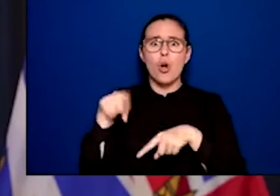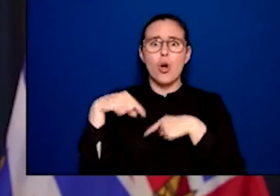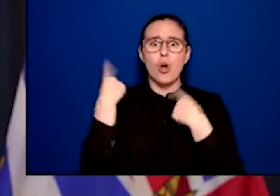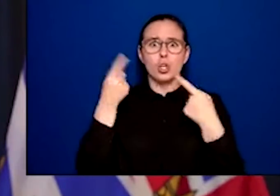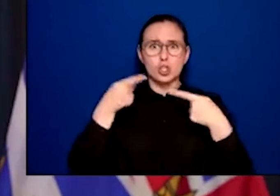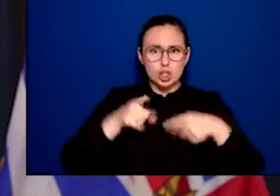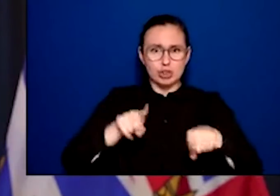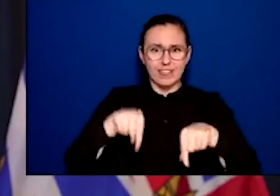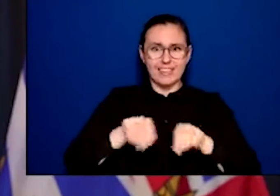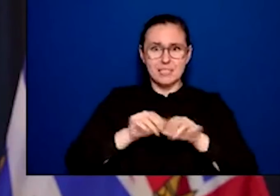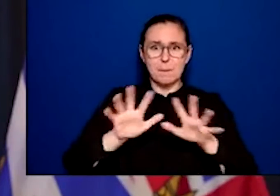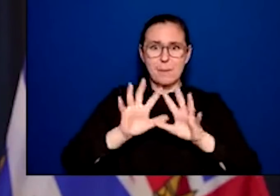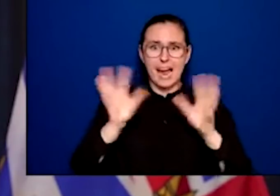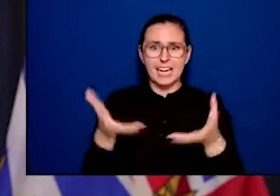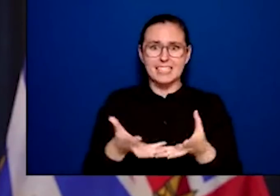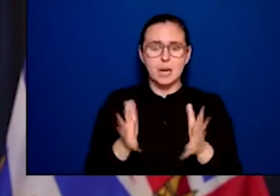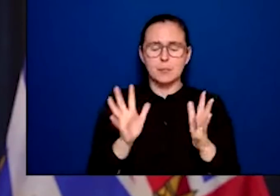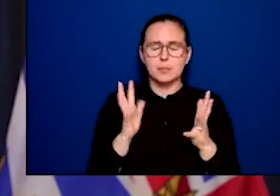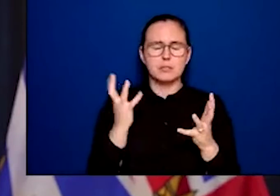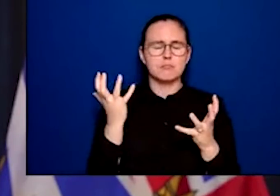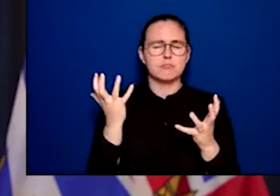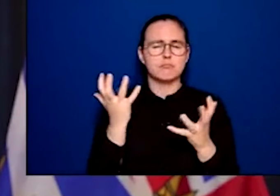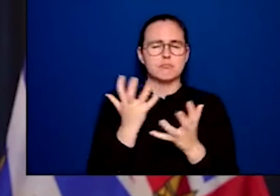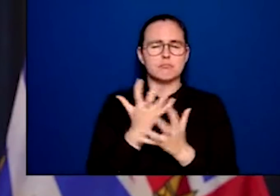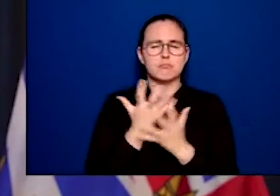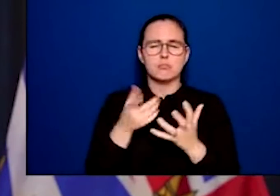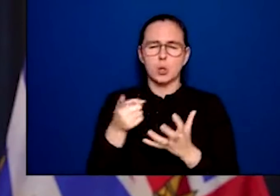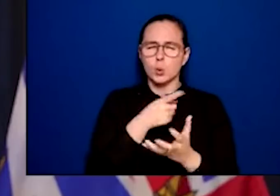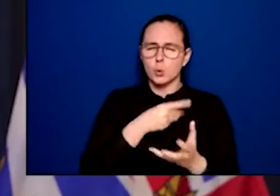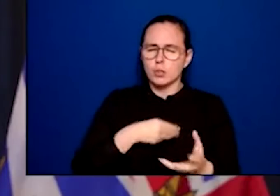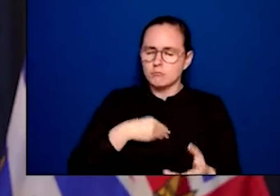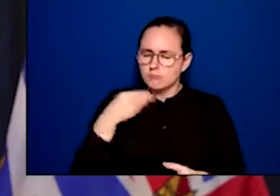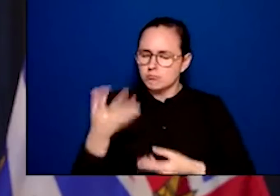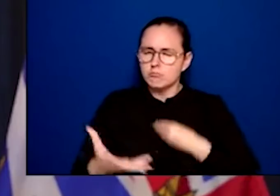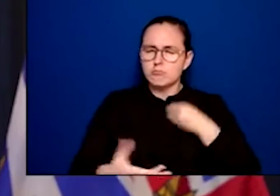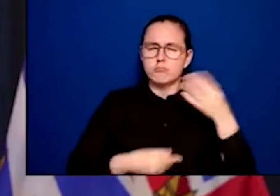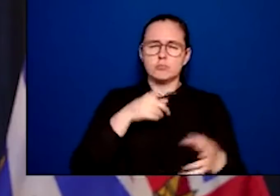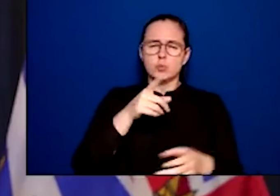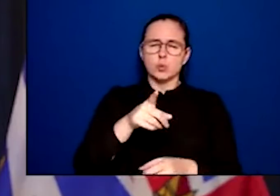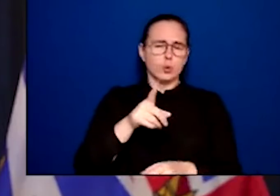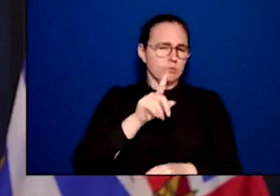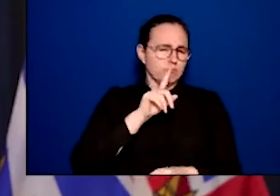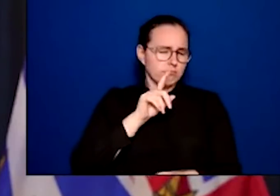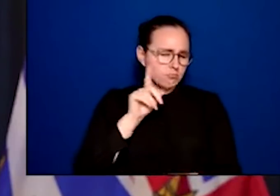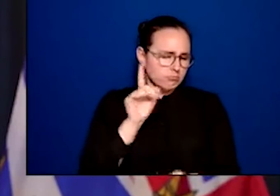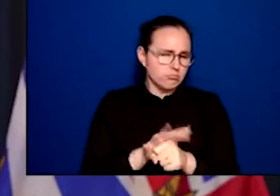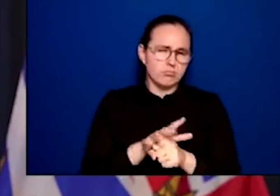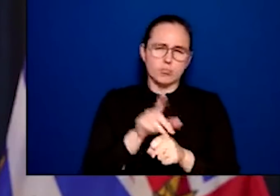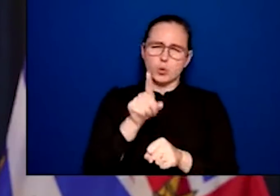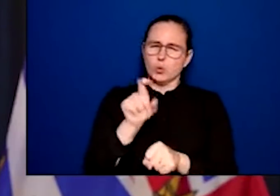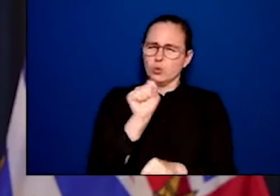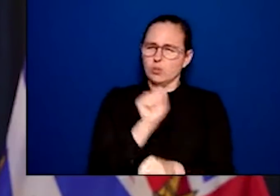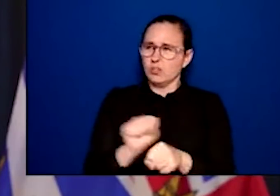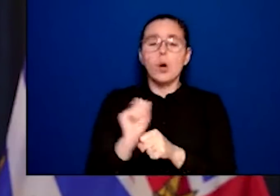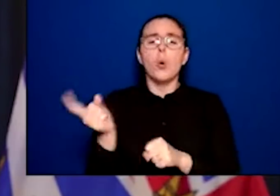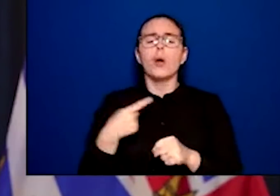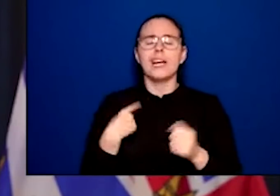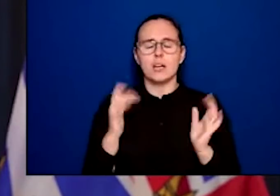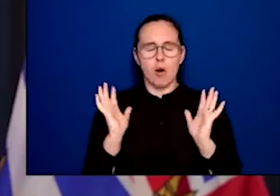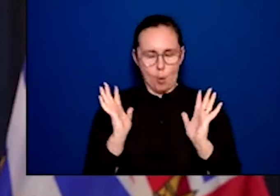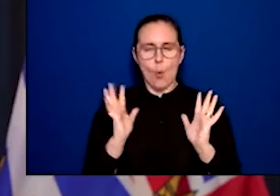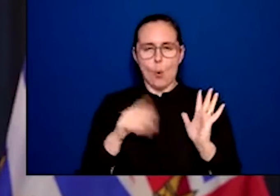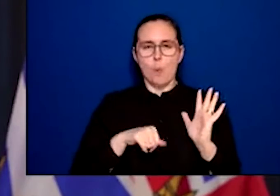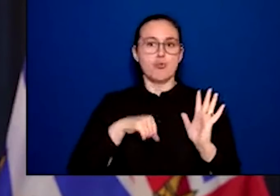their dedication is something that we are all honored and proud of. And this is another step in that